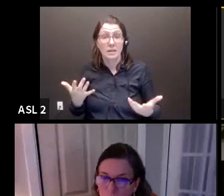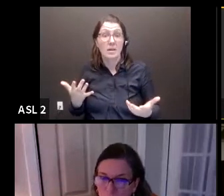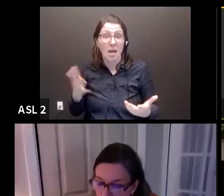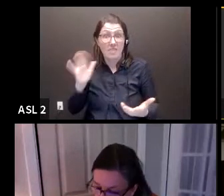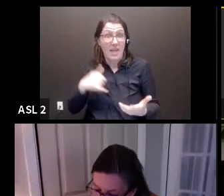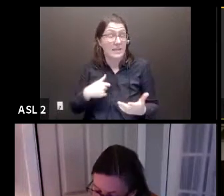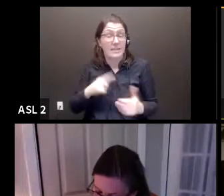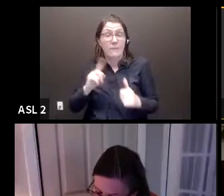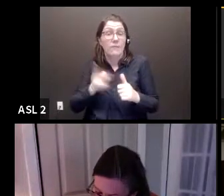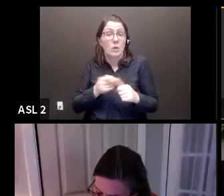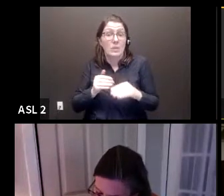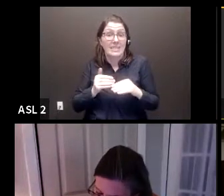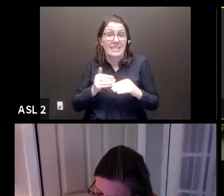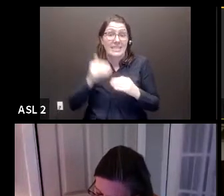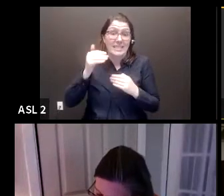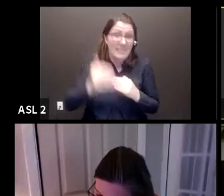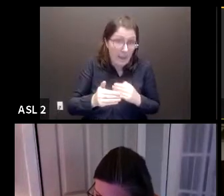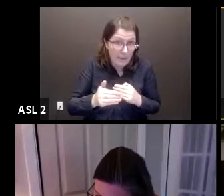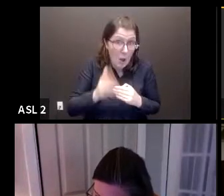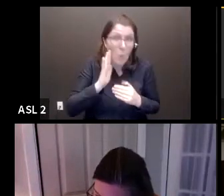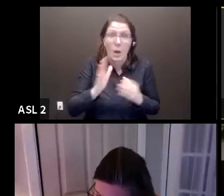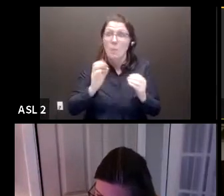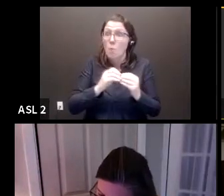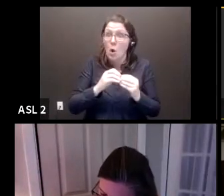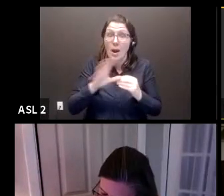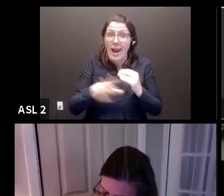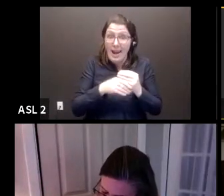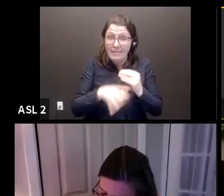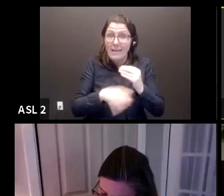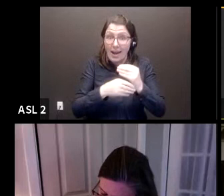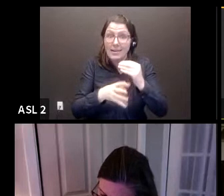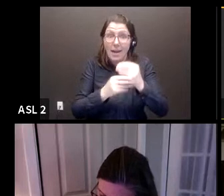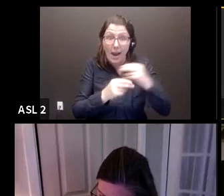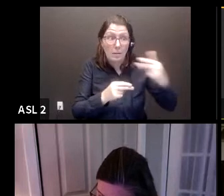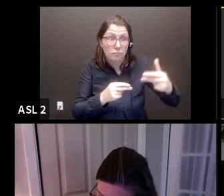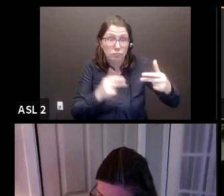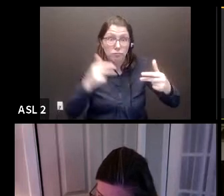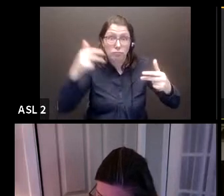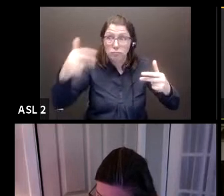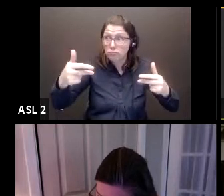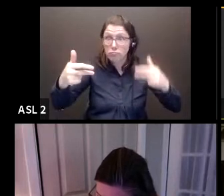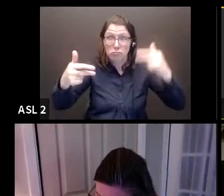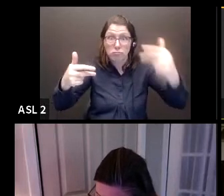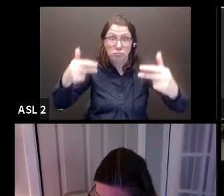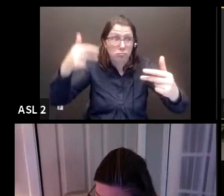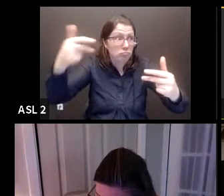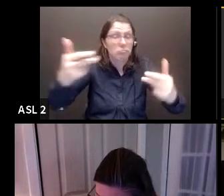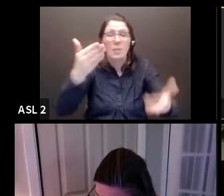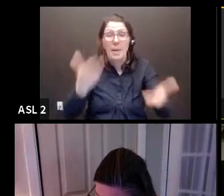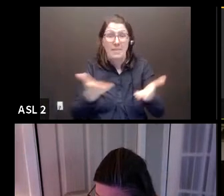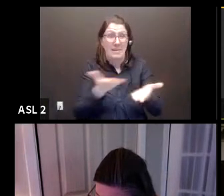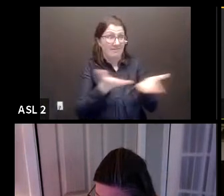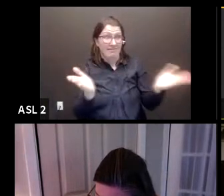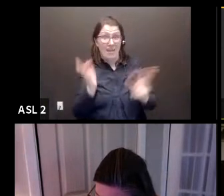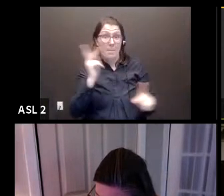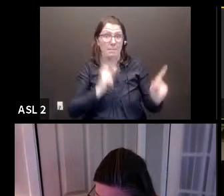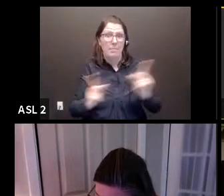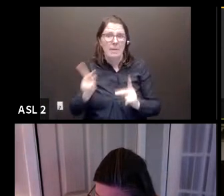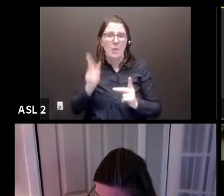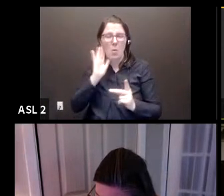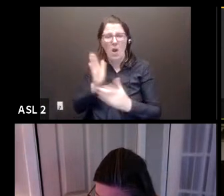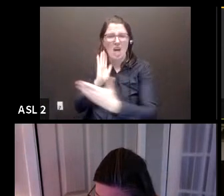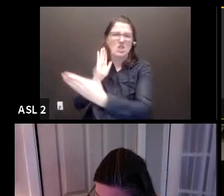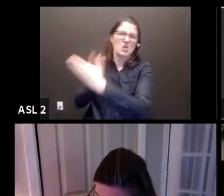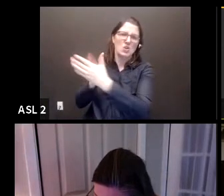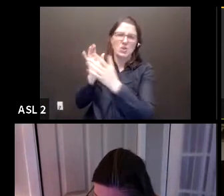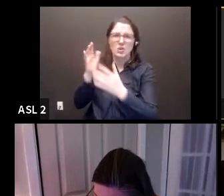out across the city and we may hear a lot of negative feedback and decide not to move in that direction